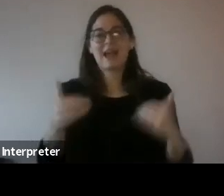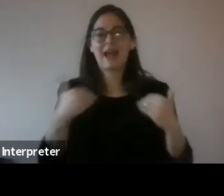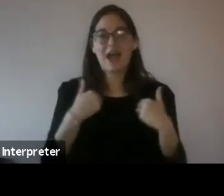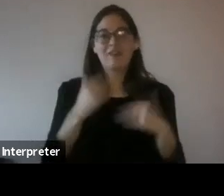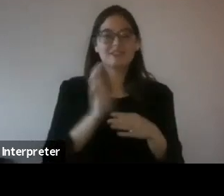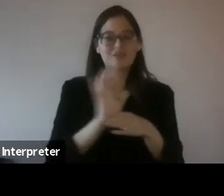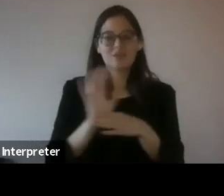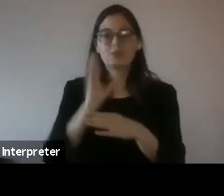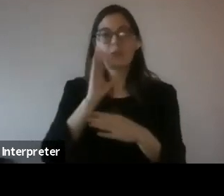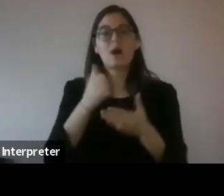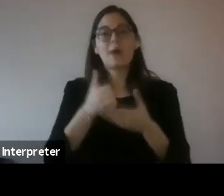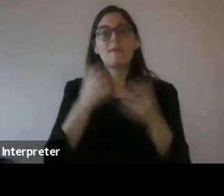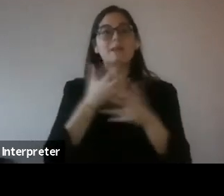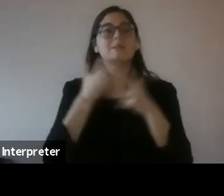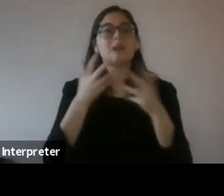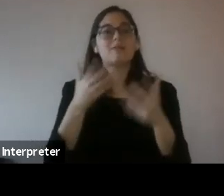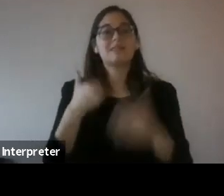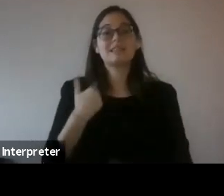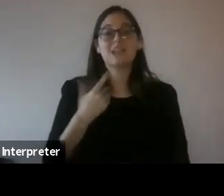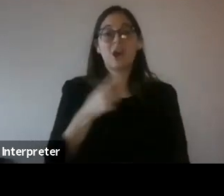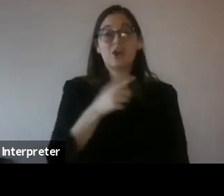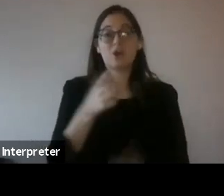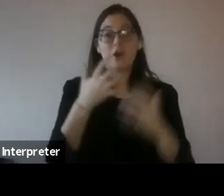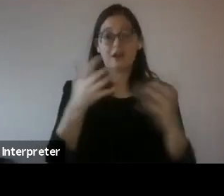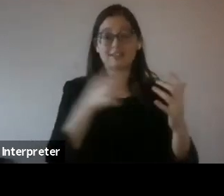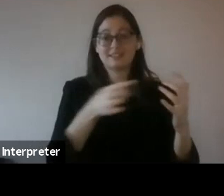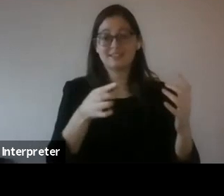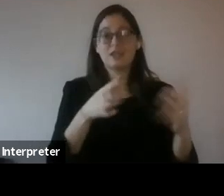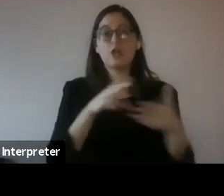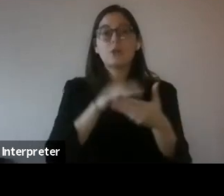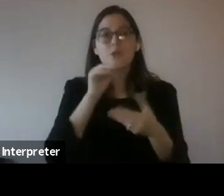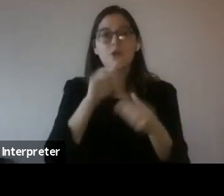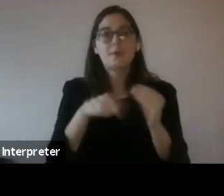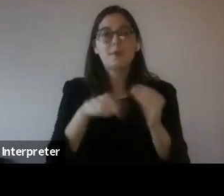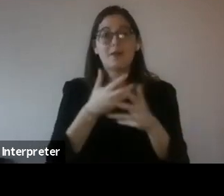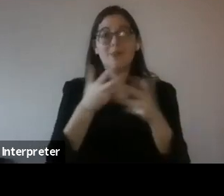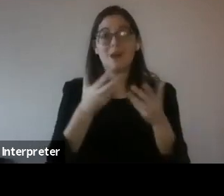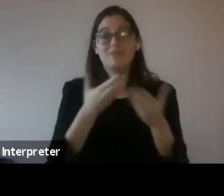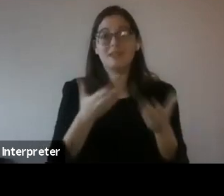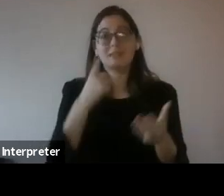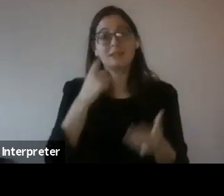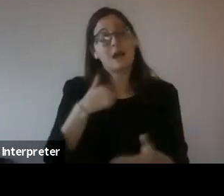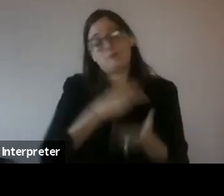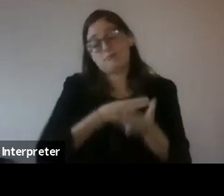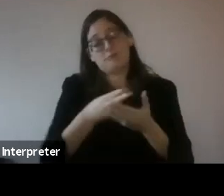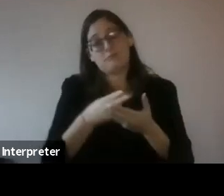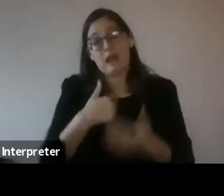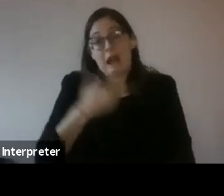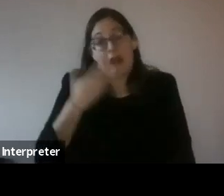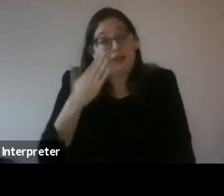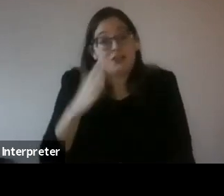are gonna help a lot of the younger audience learn about a lot of things. Cause I will be honest with you, I didn't know